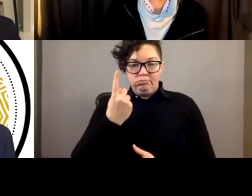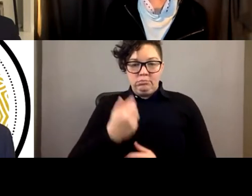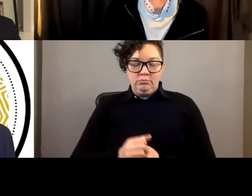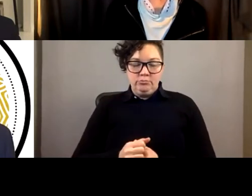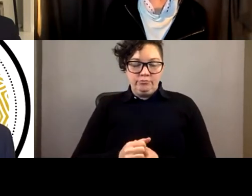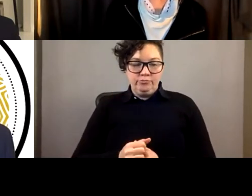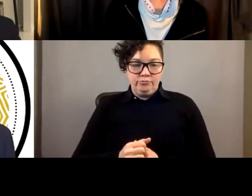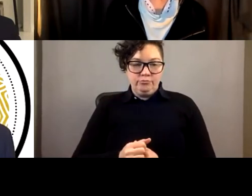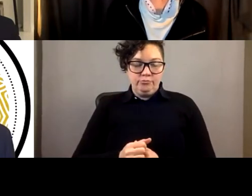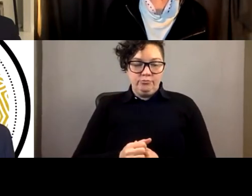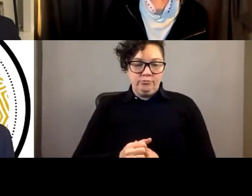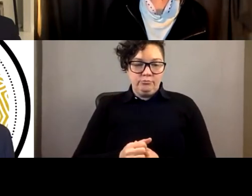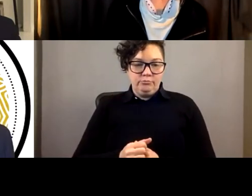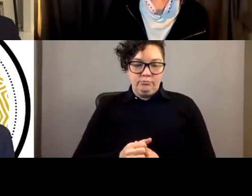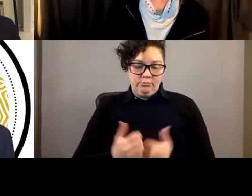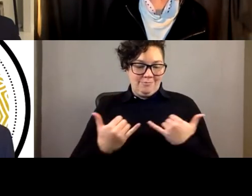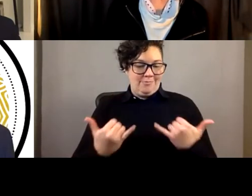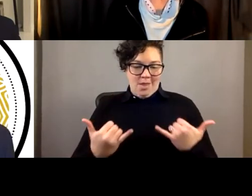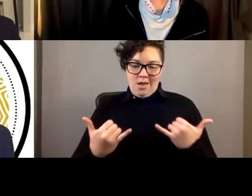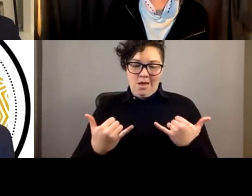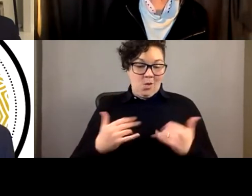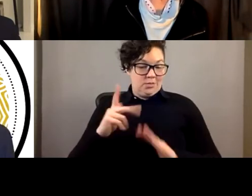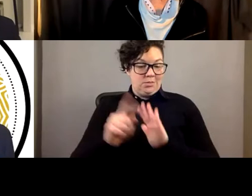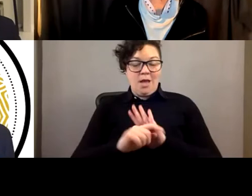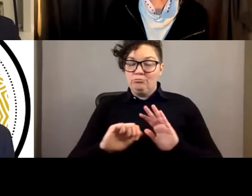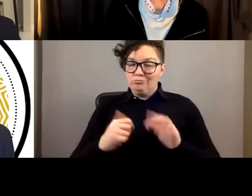that we're in and the kinds of